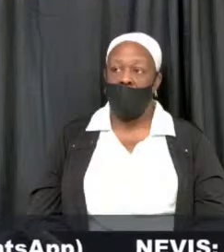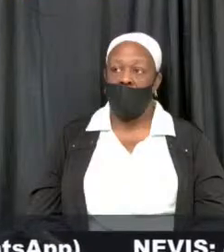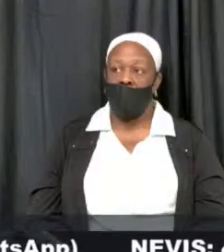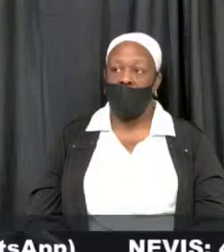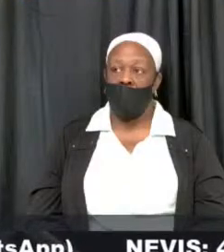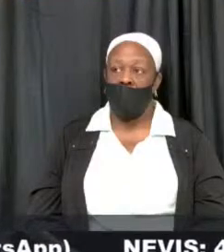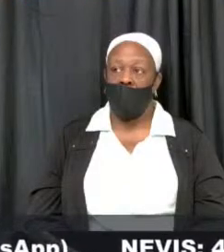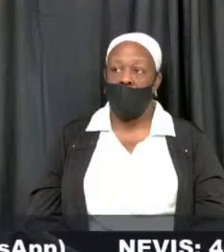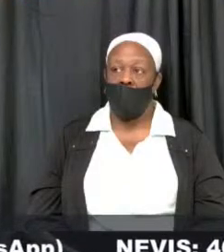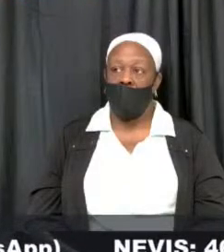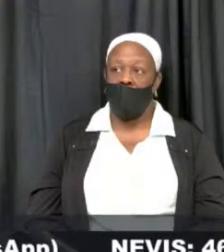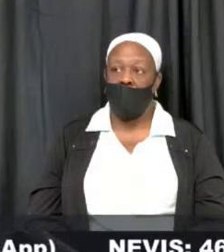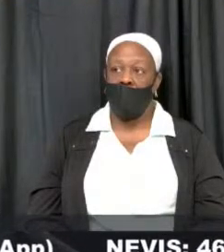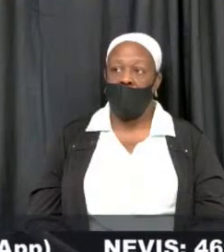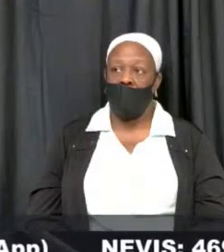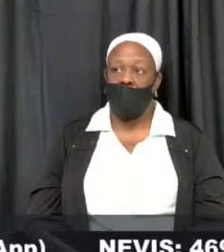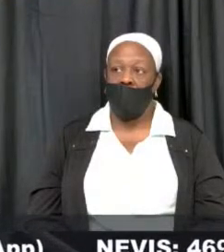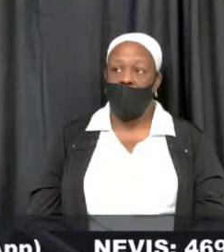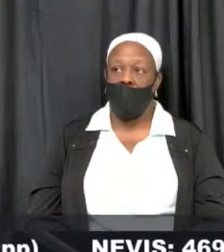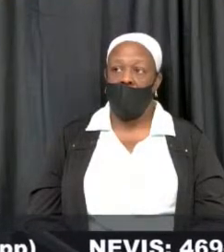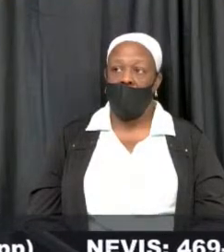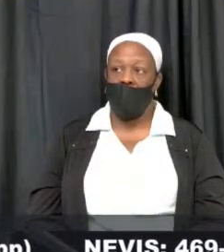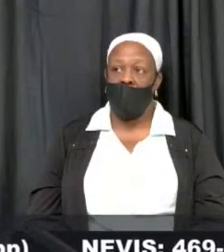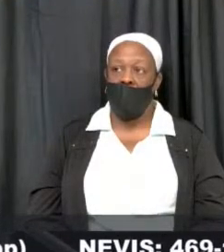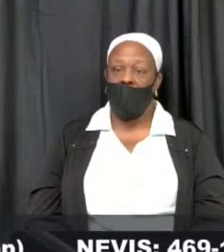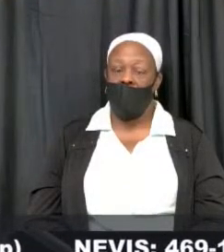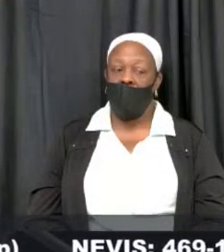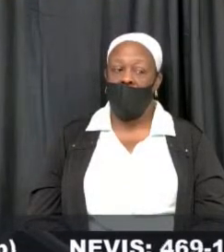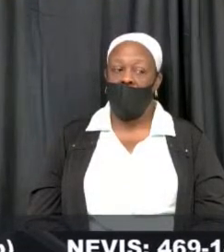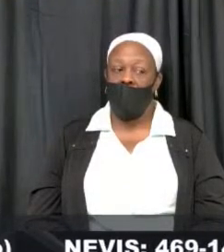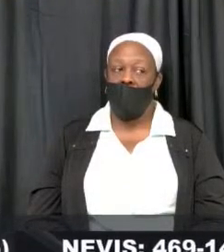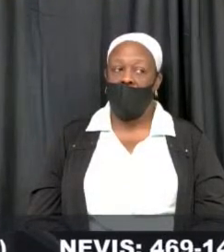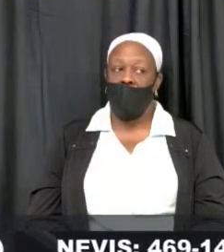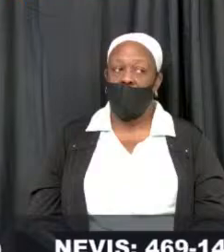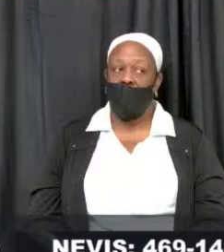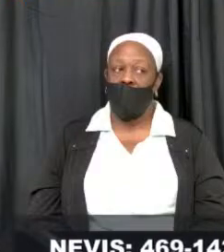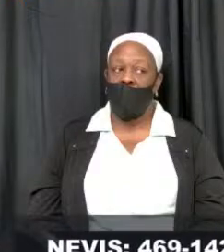Mitigation Council would like to address us.